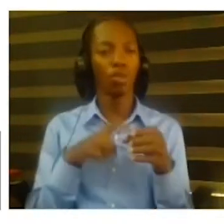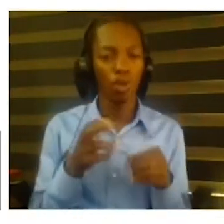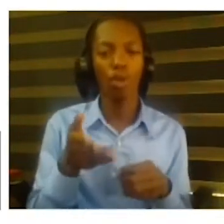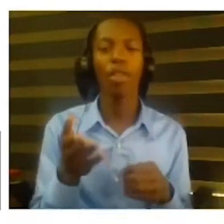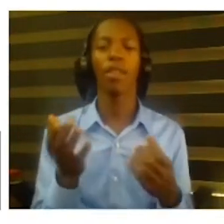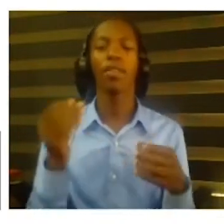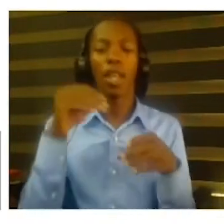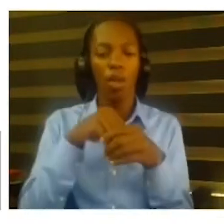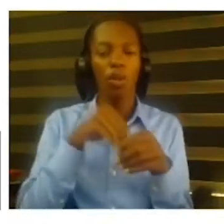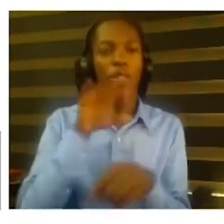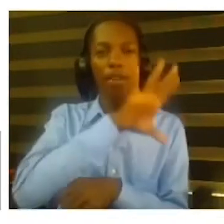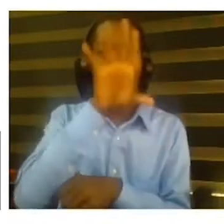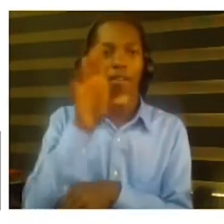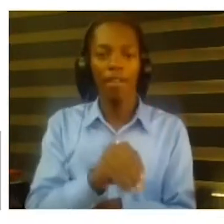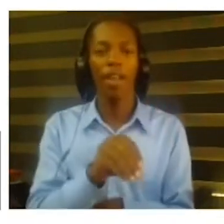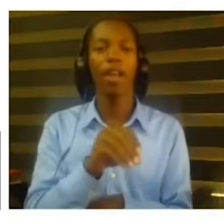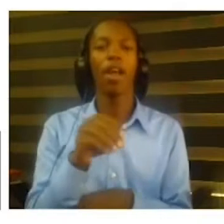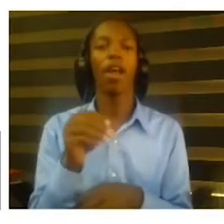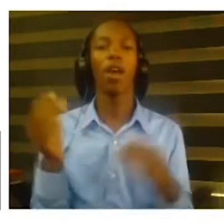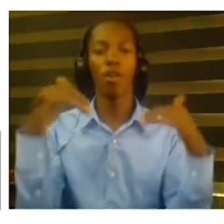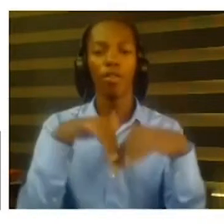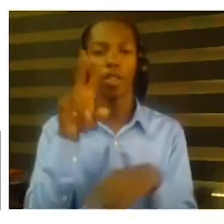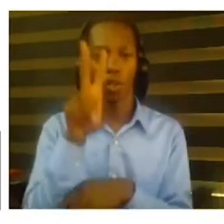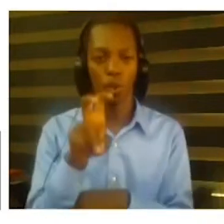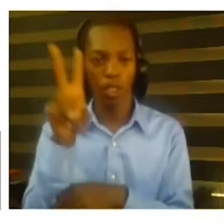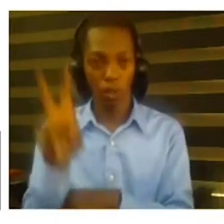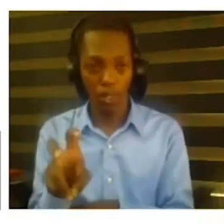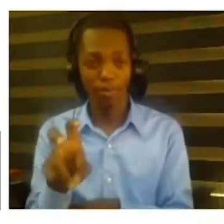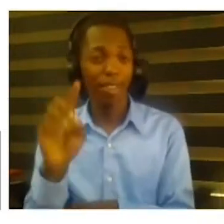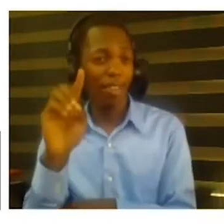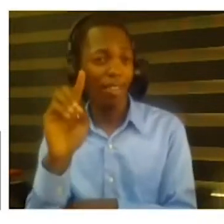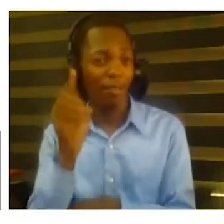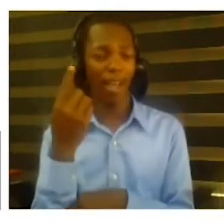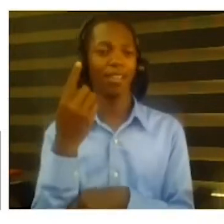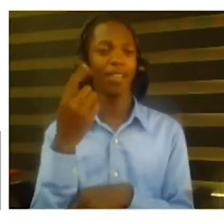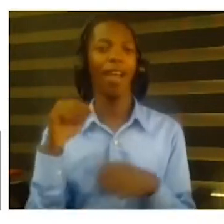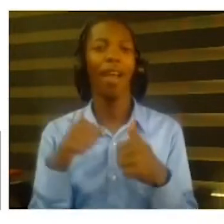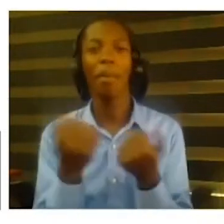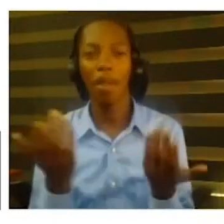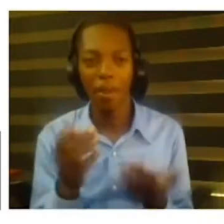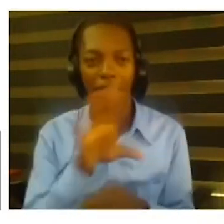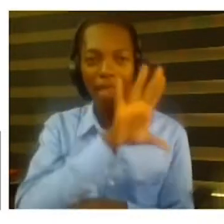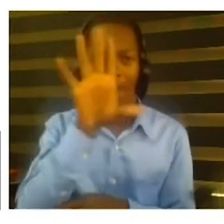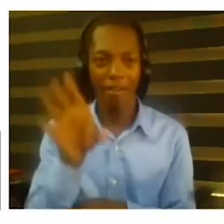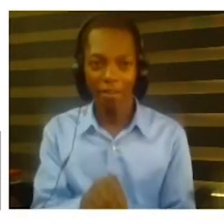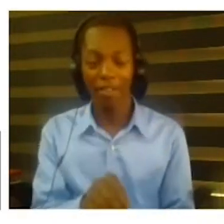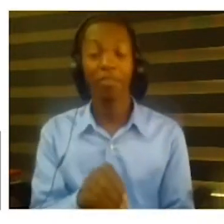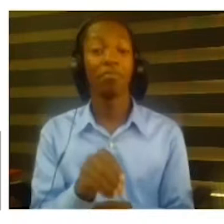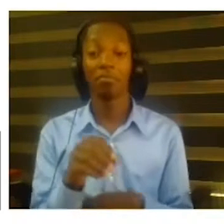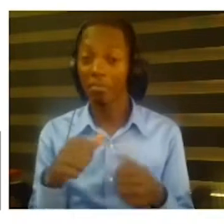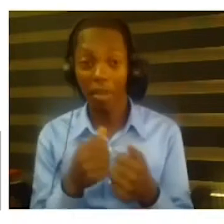Africa Conference 2020. It's the first ever to be held in Africa and is based on the